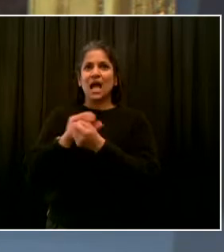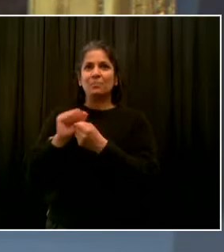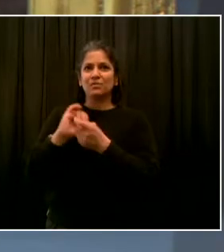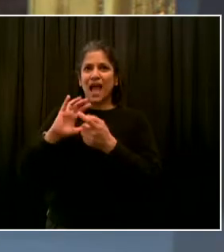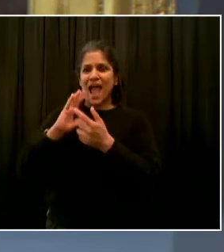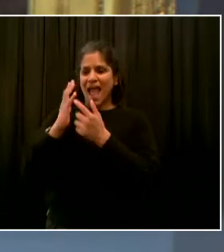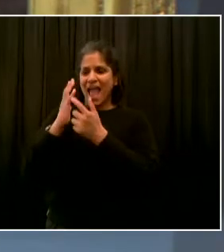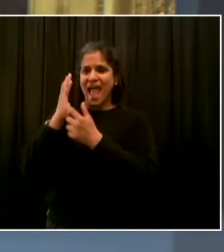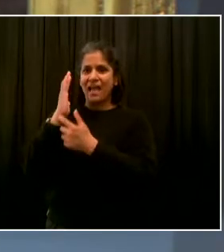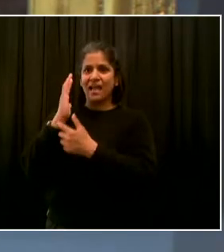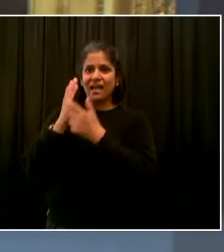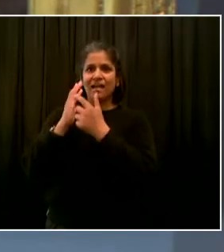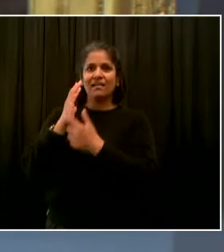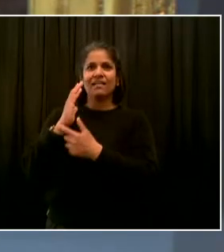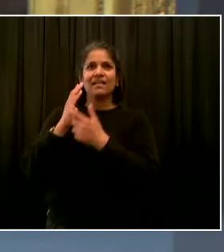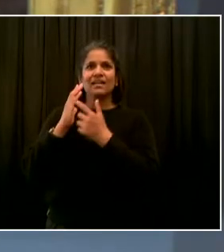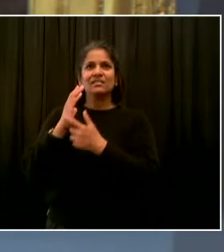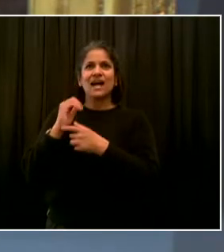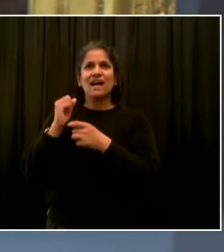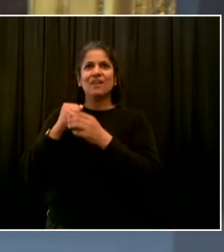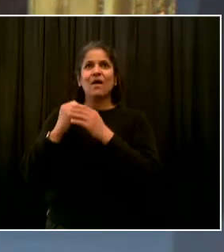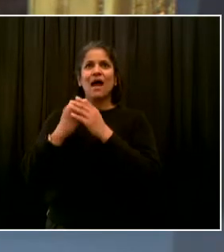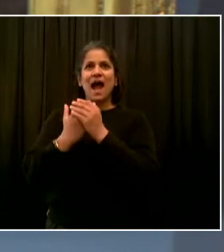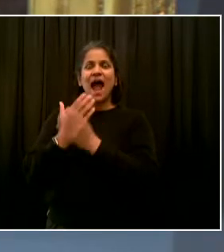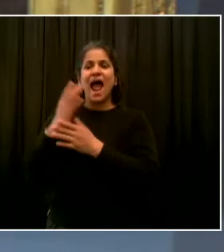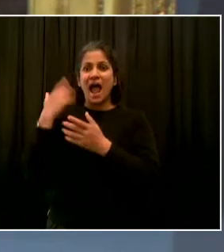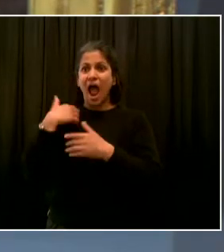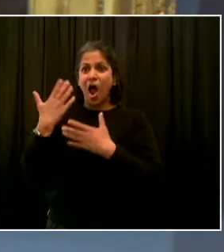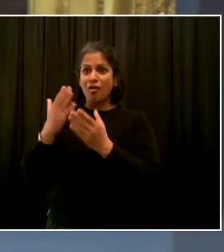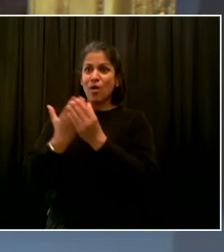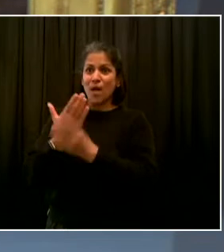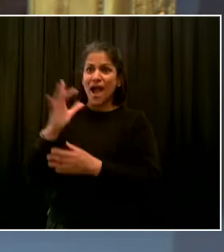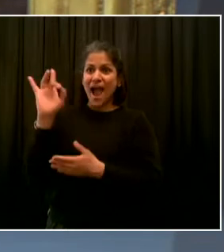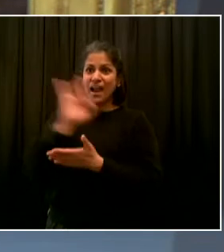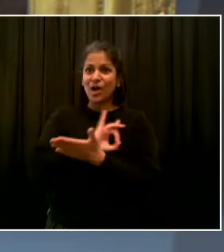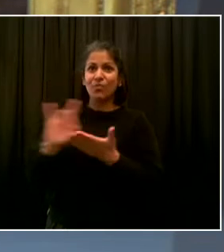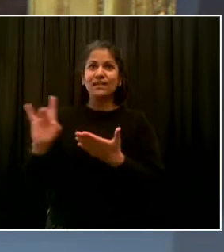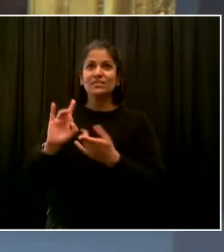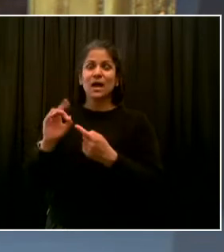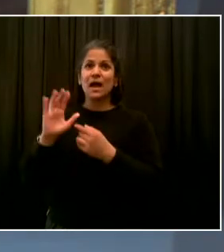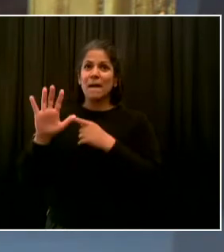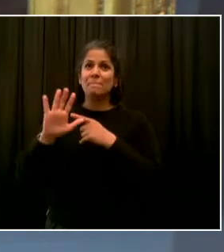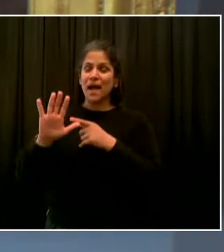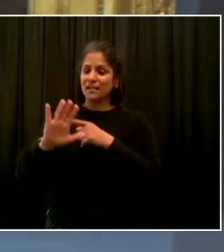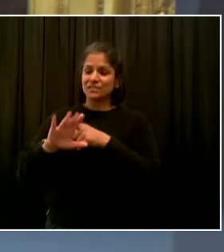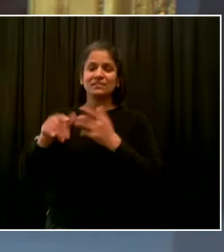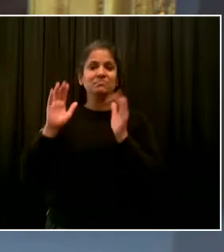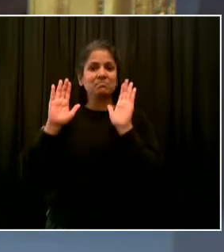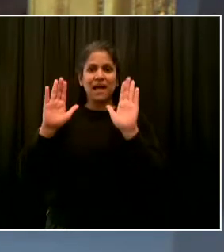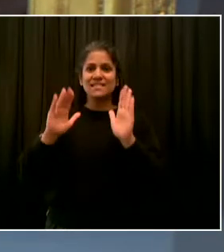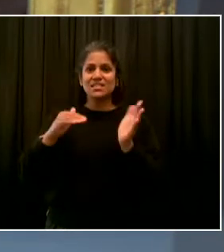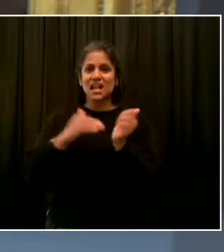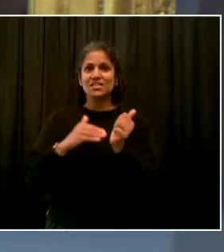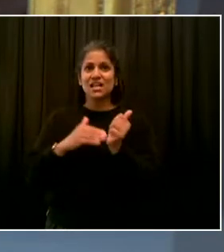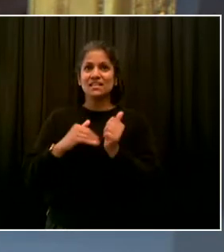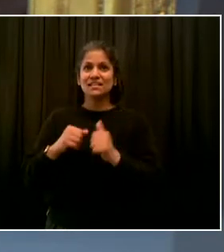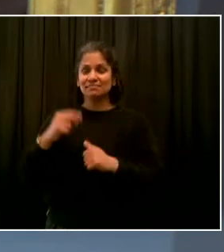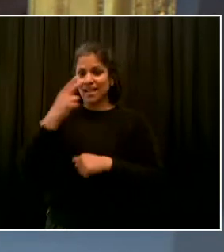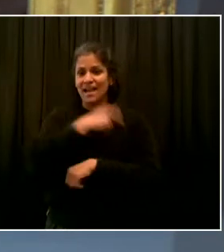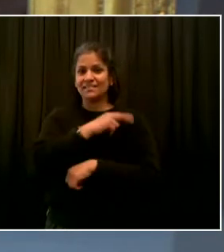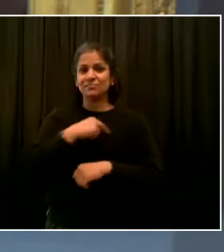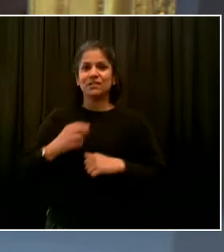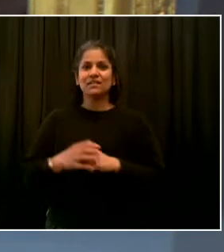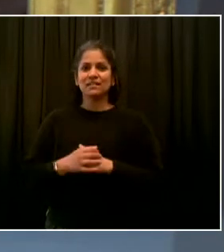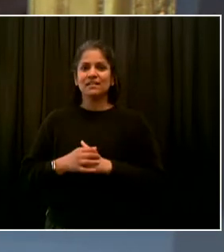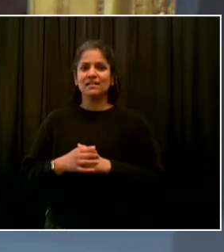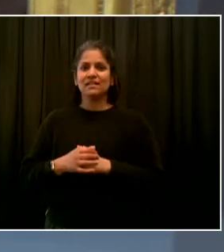for 8 weeks, according to the amazing doctors at Wyckoff Hospital. Is this the second or the third time? No, this is